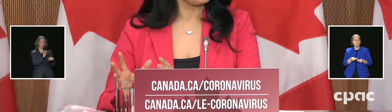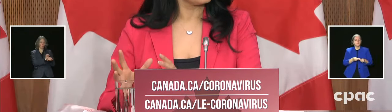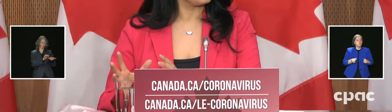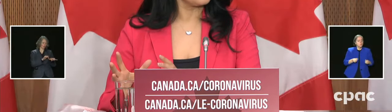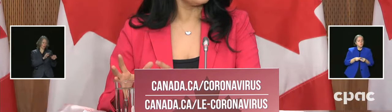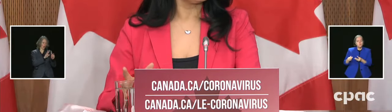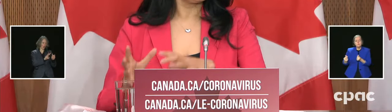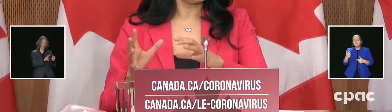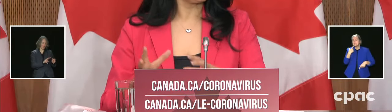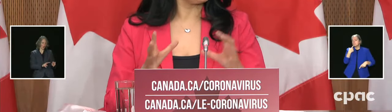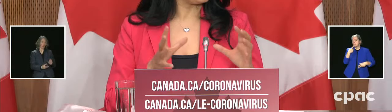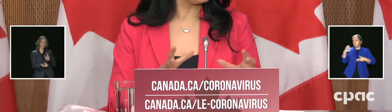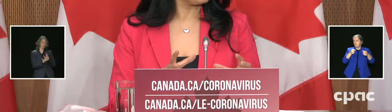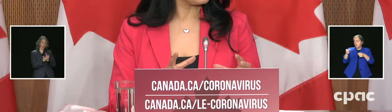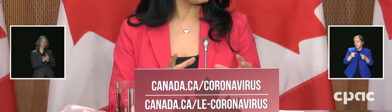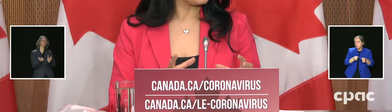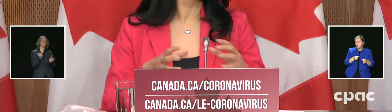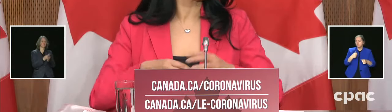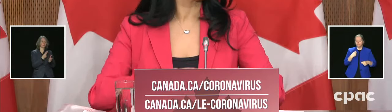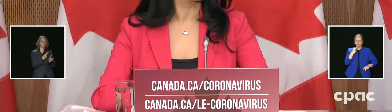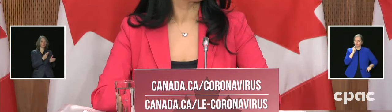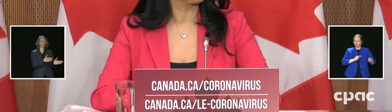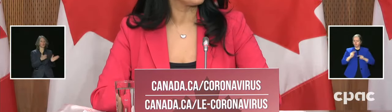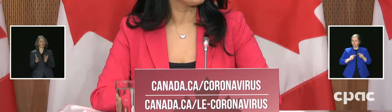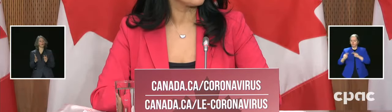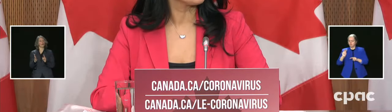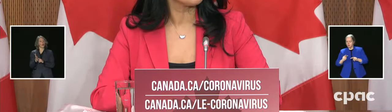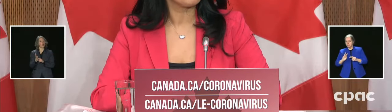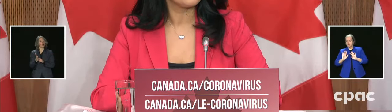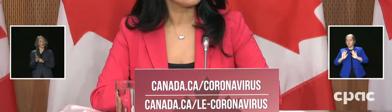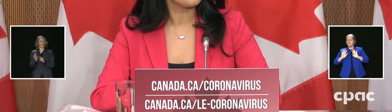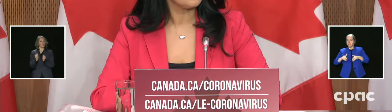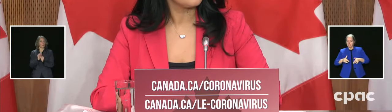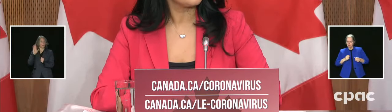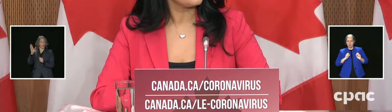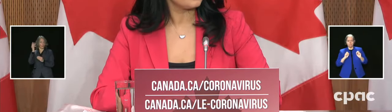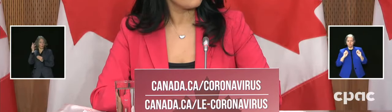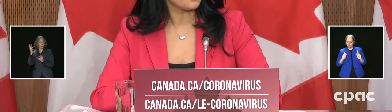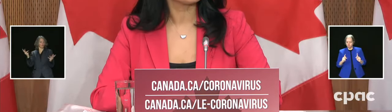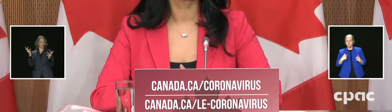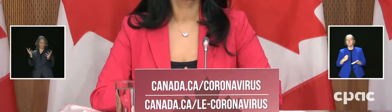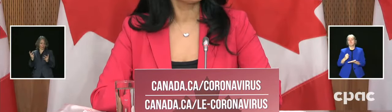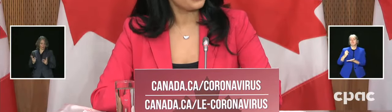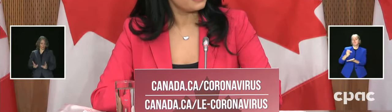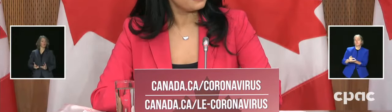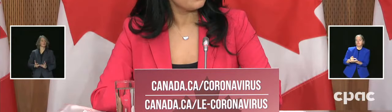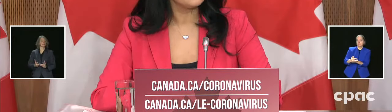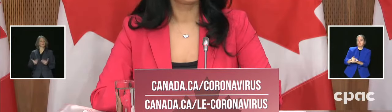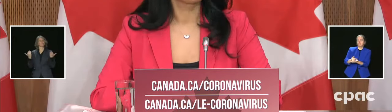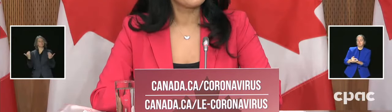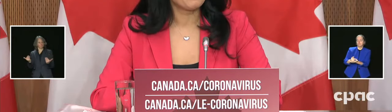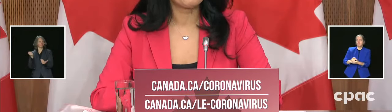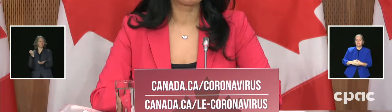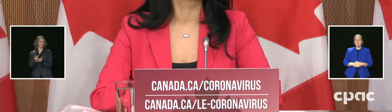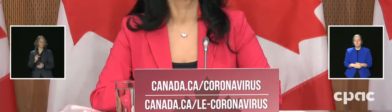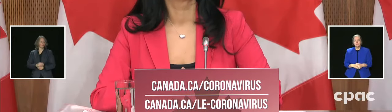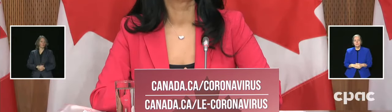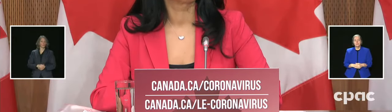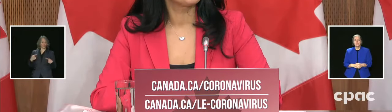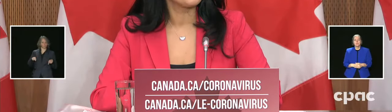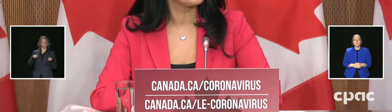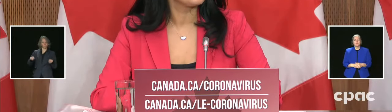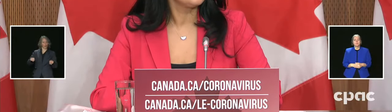that that gets compliant, and then we make sure that that's matched up with the manufacturing information that's in the file. So for Janssen, sorry, it's a long